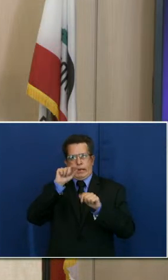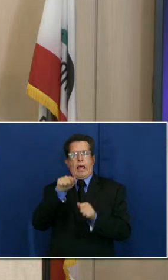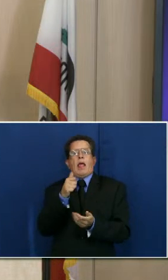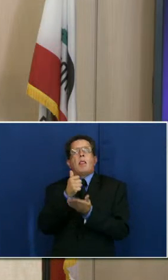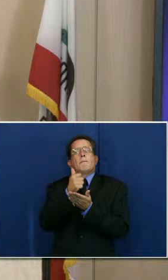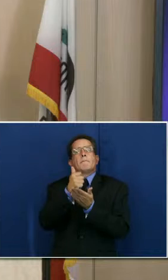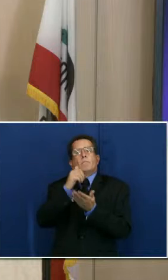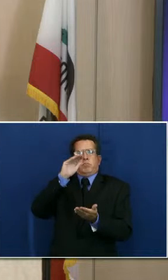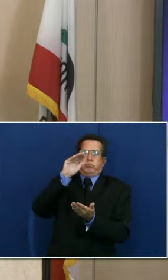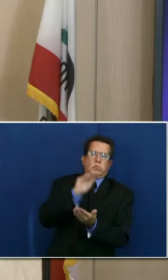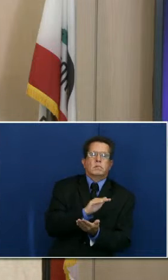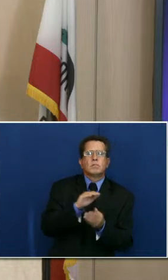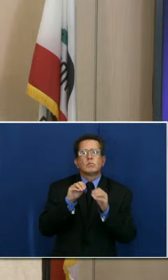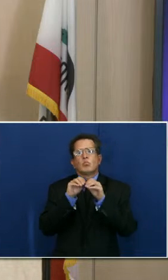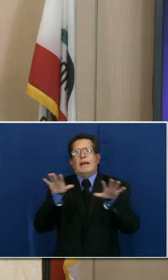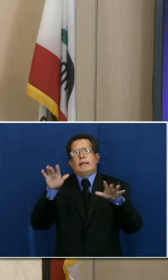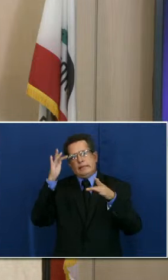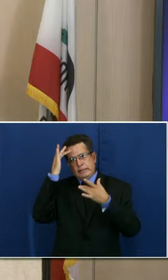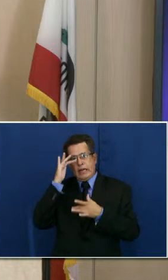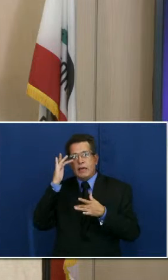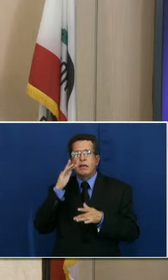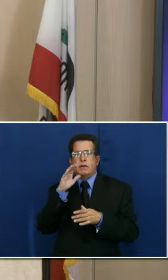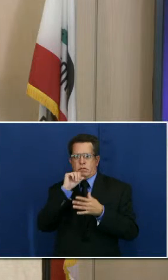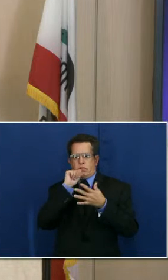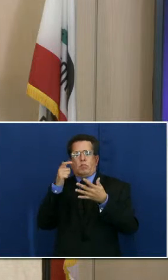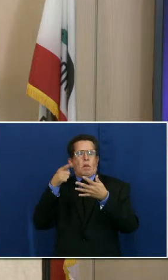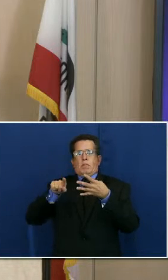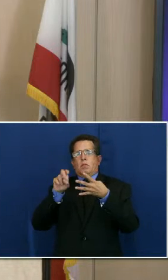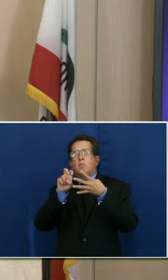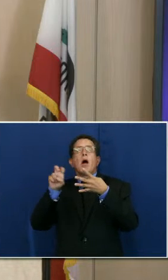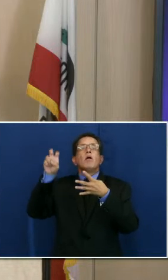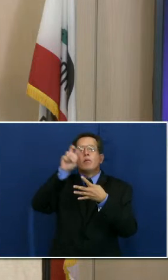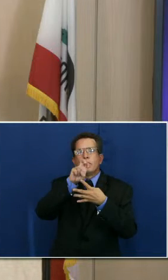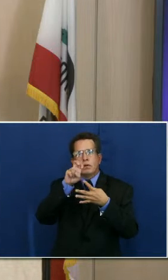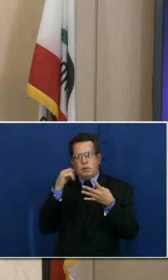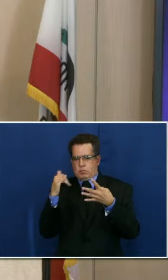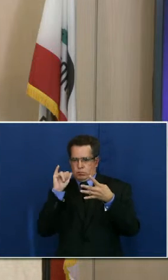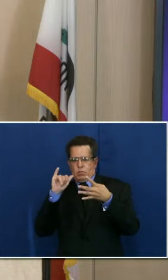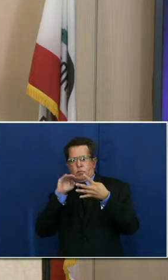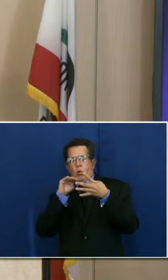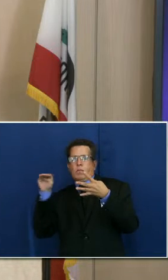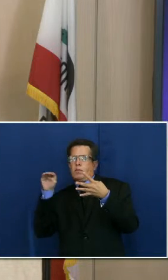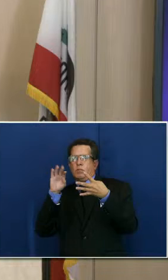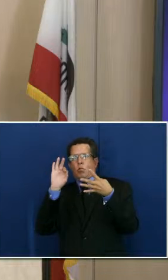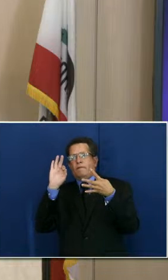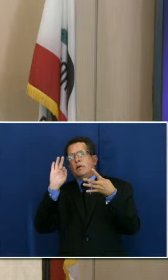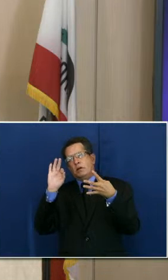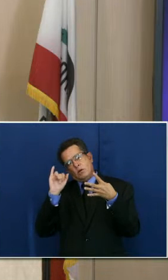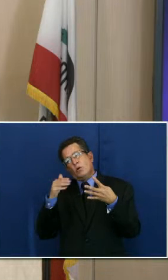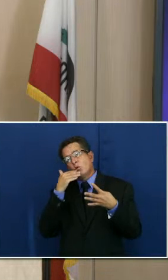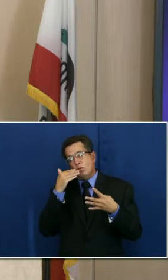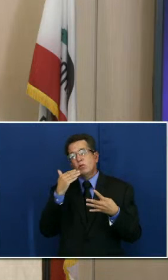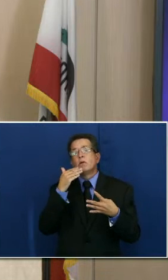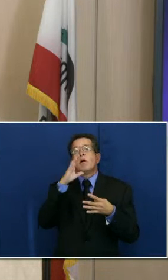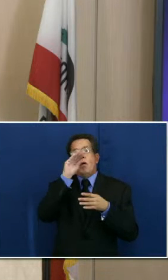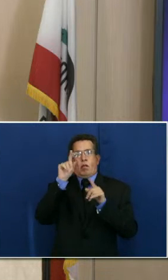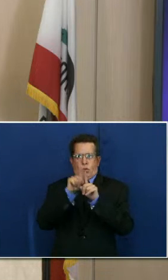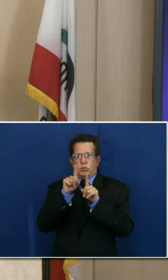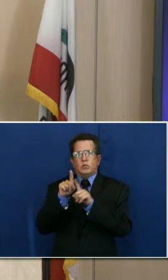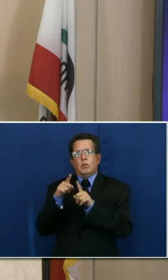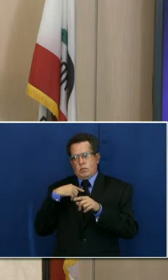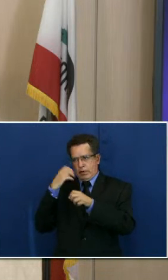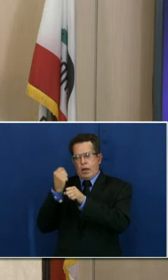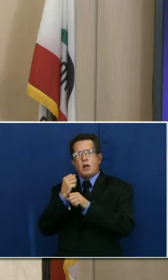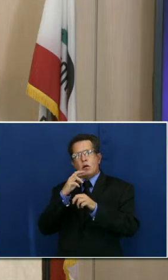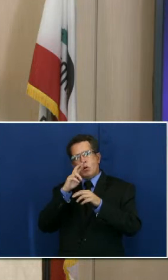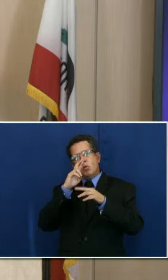help prevent us from losing the red status that we have right now. The other good news is we received a report that